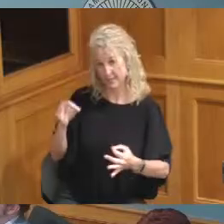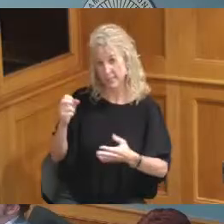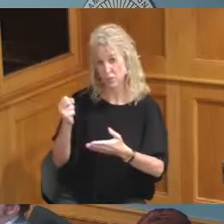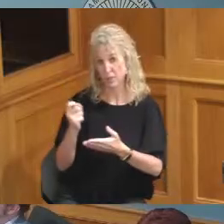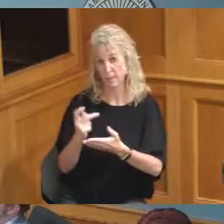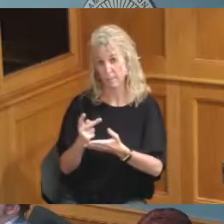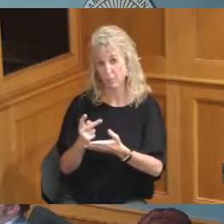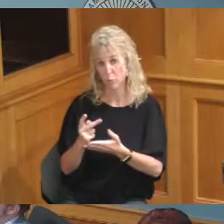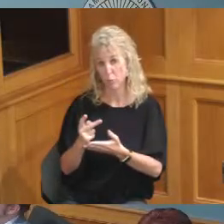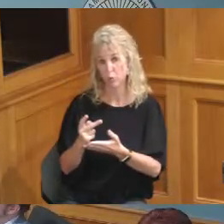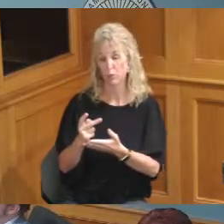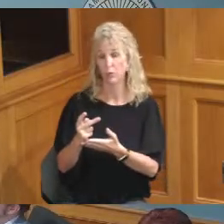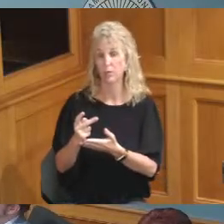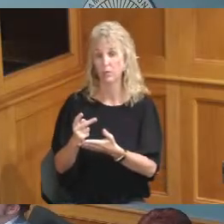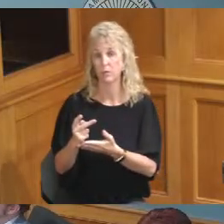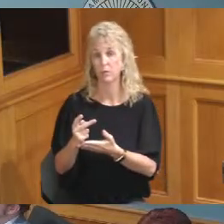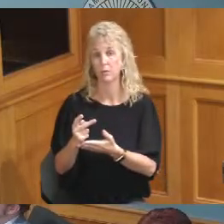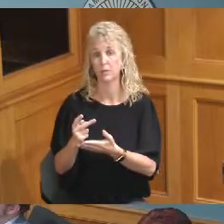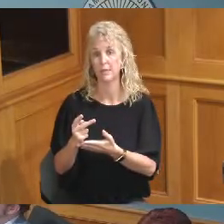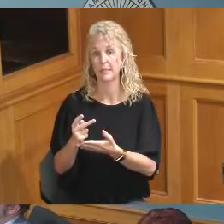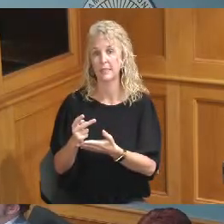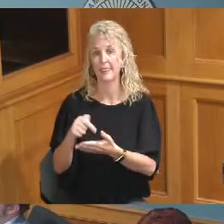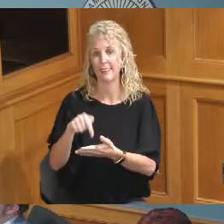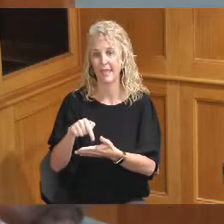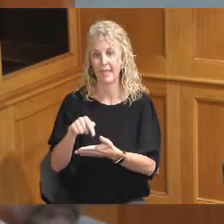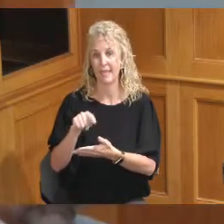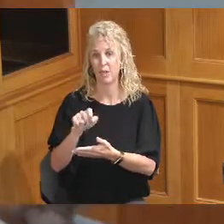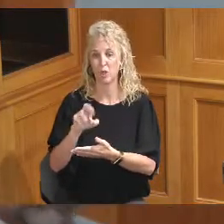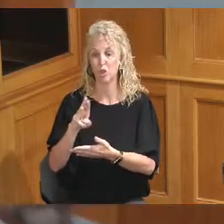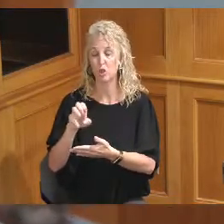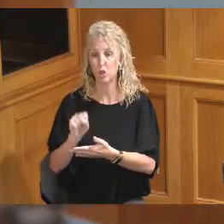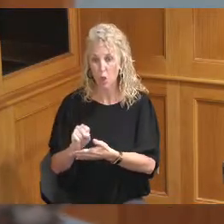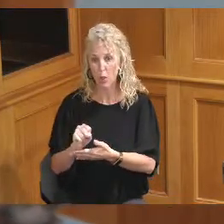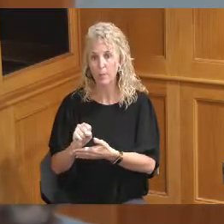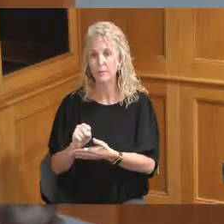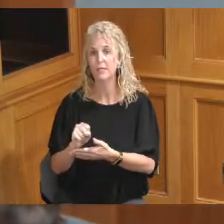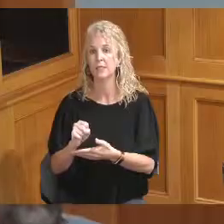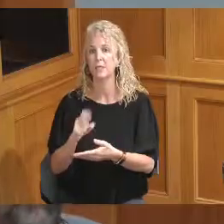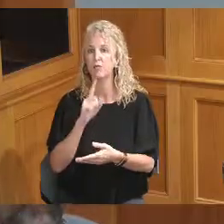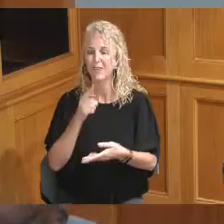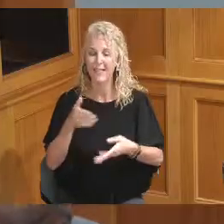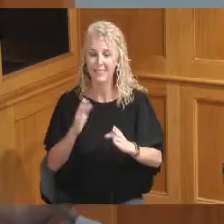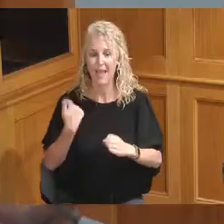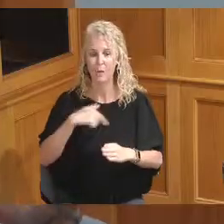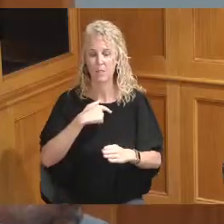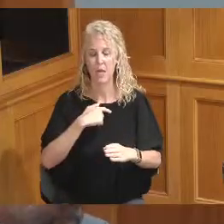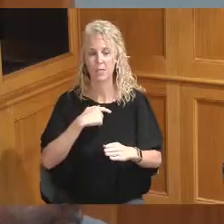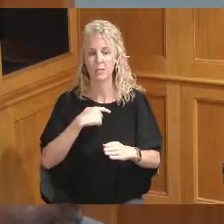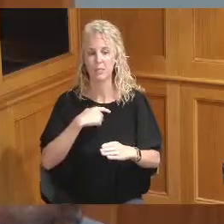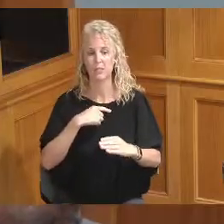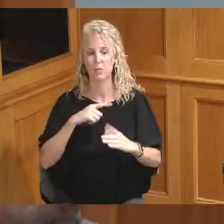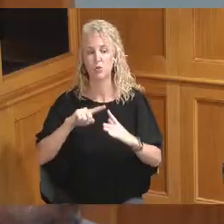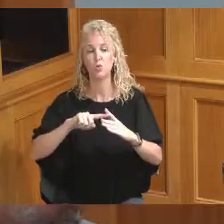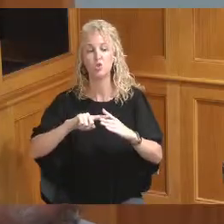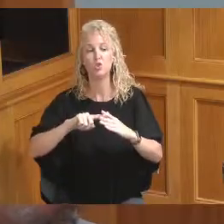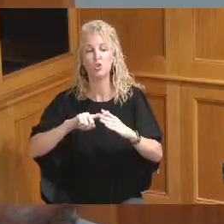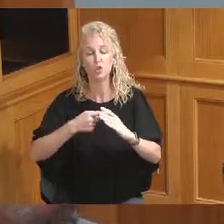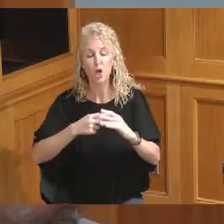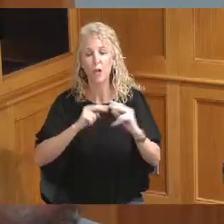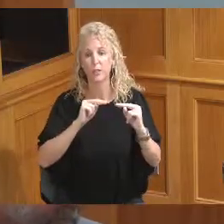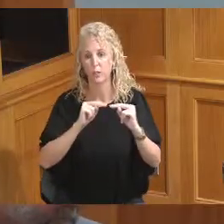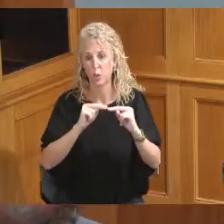approve the economic terms of the deal and to allow us to move into the LOI. Commissioner Reese's points are well